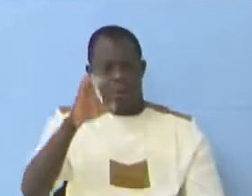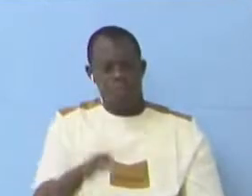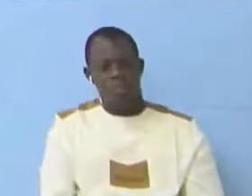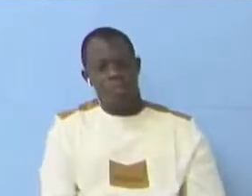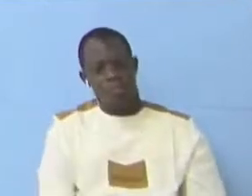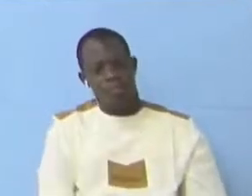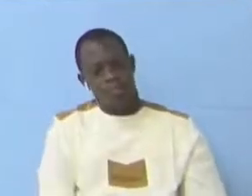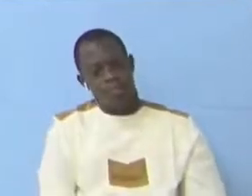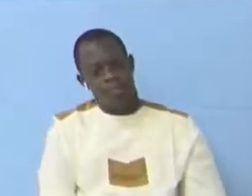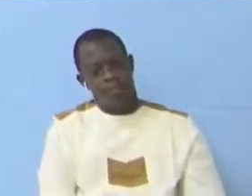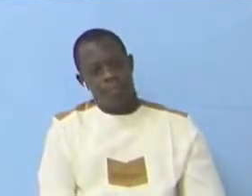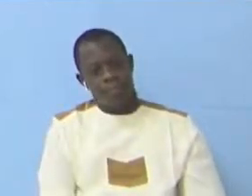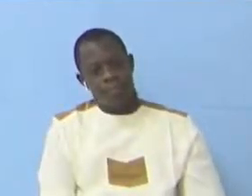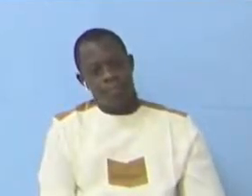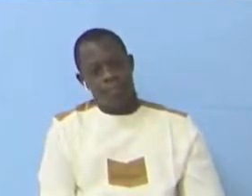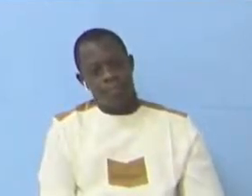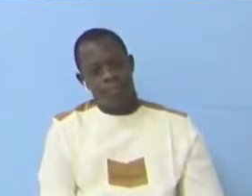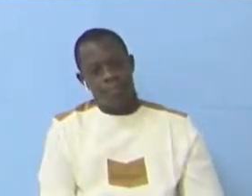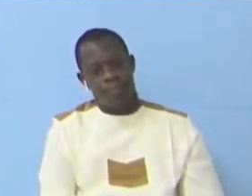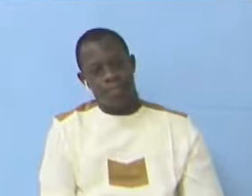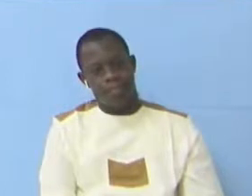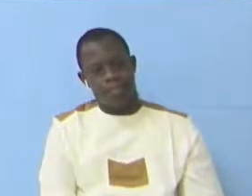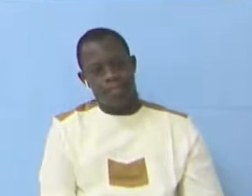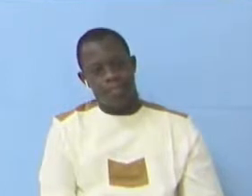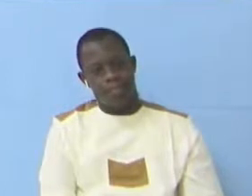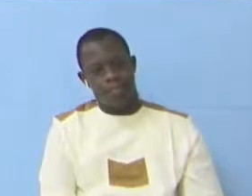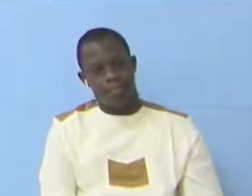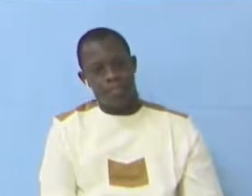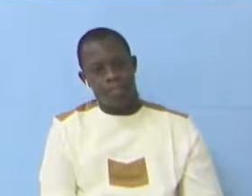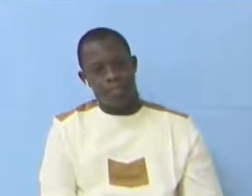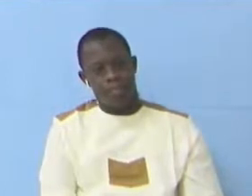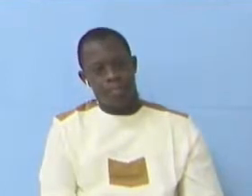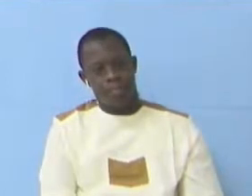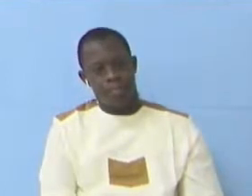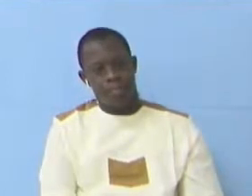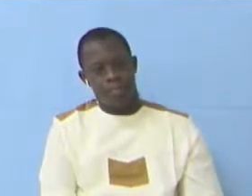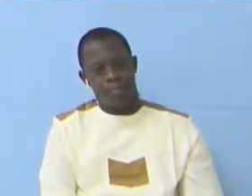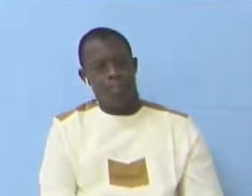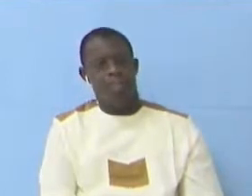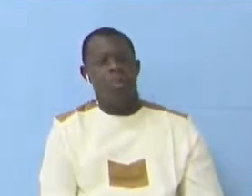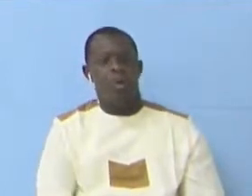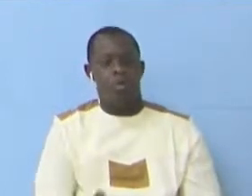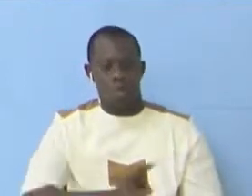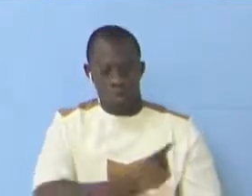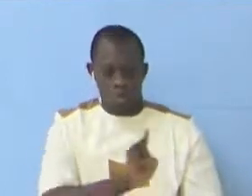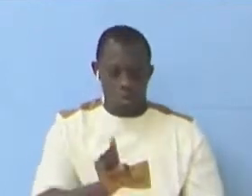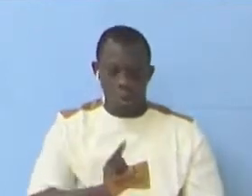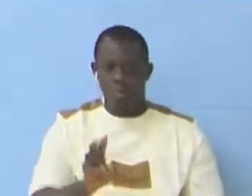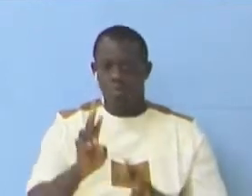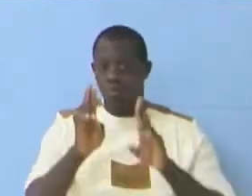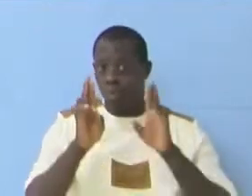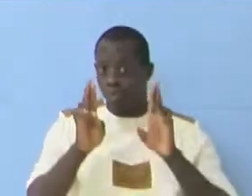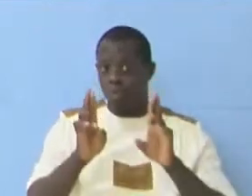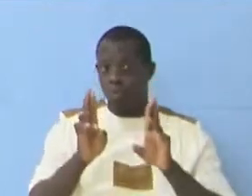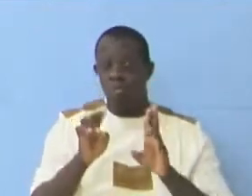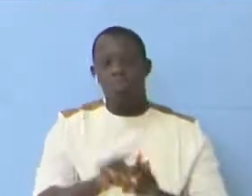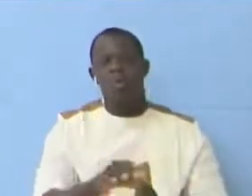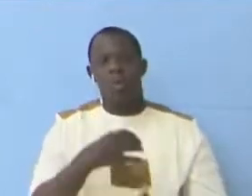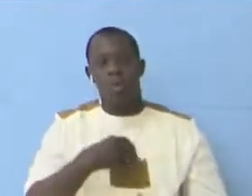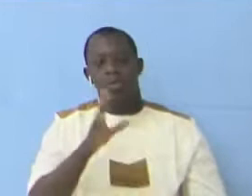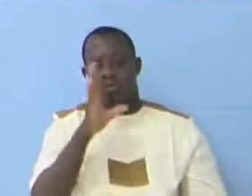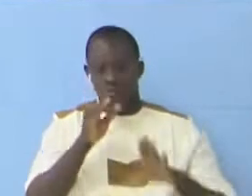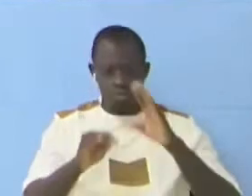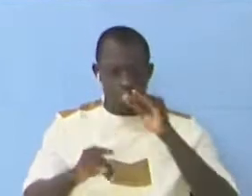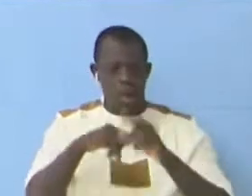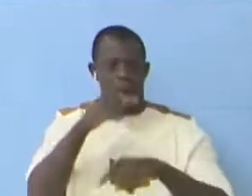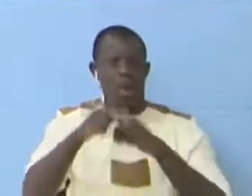xam nga ko te nga bëgg koo nettalil commission bi. We would wish to talk about